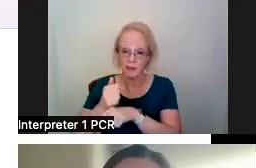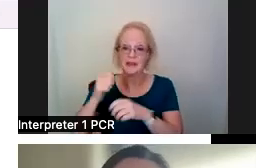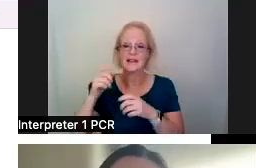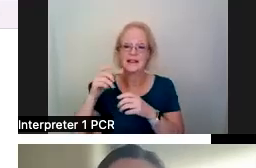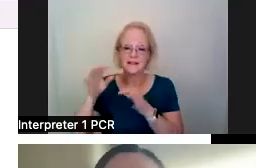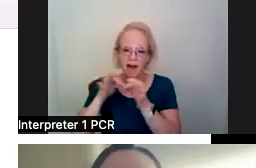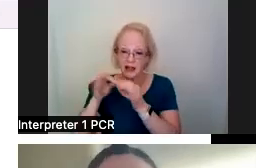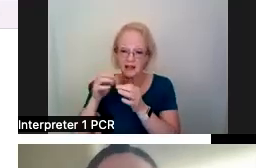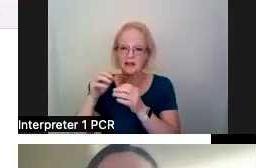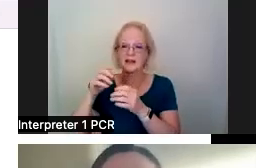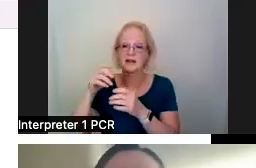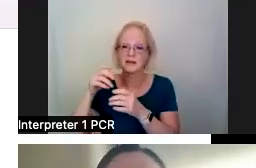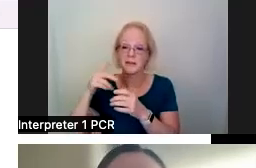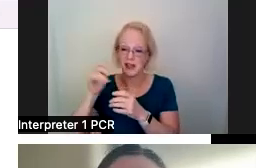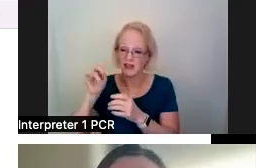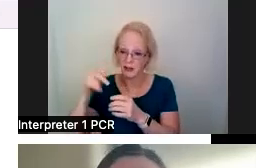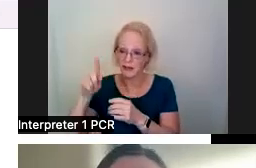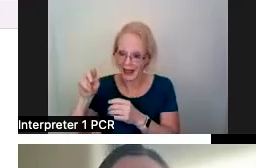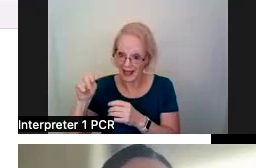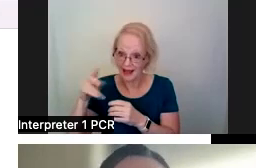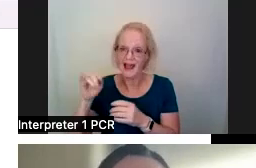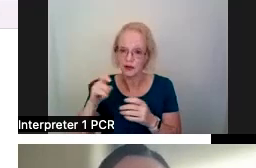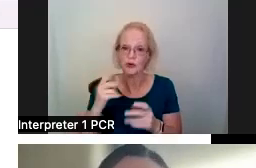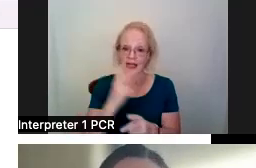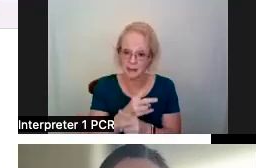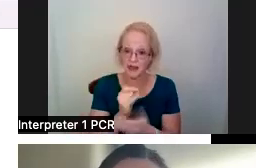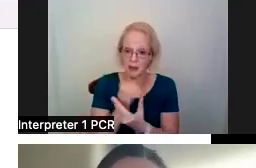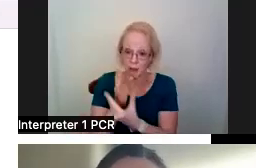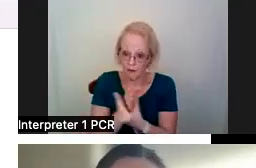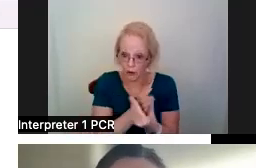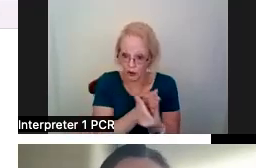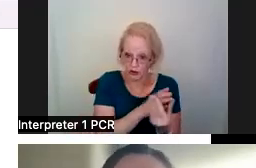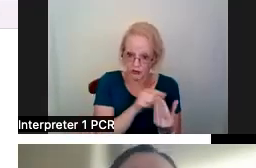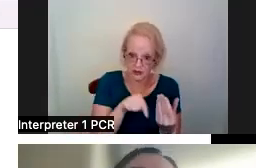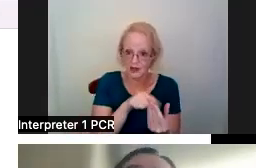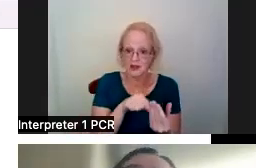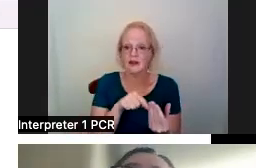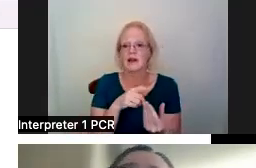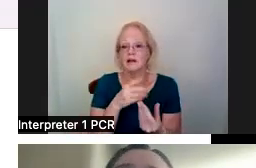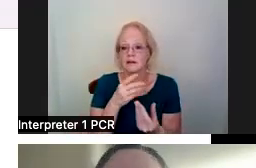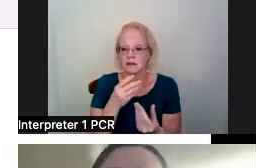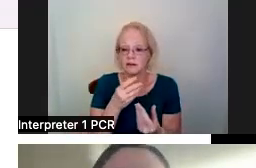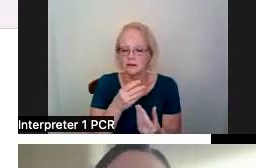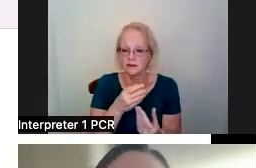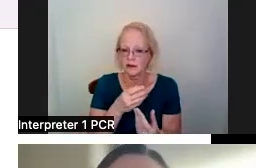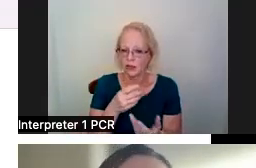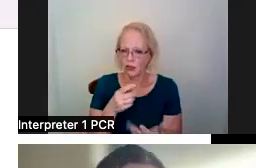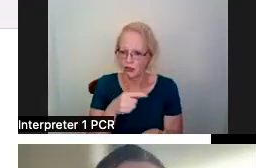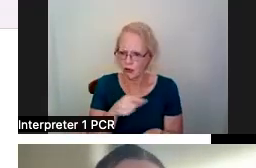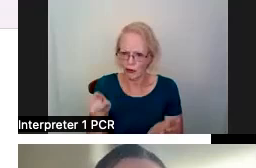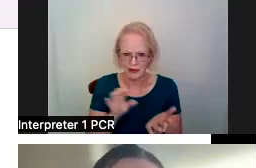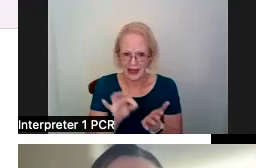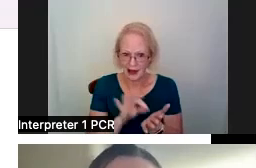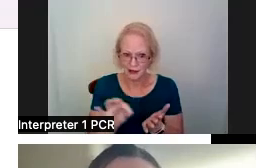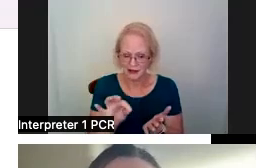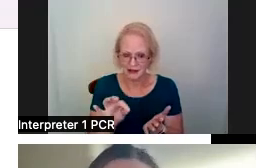those portfolios funded to cover the benefits that were promised to those employees, those accounts were, as I